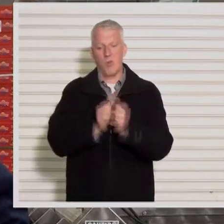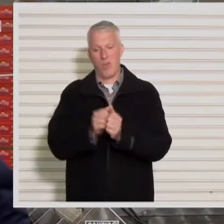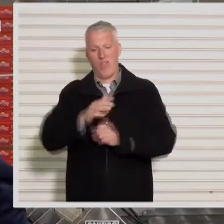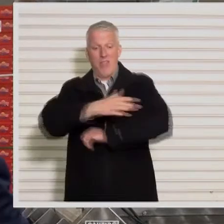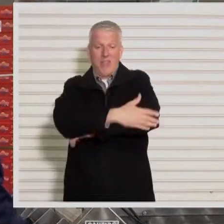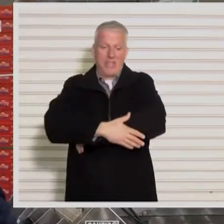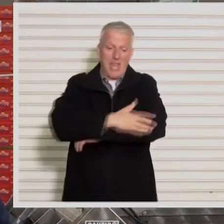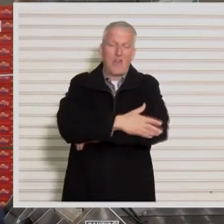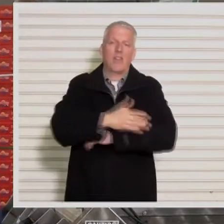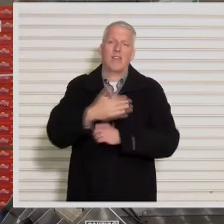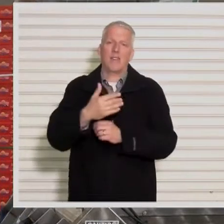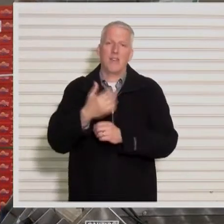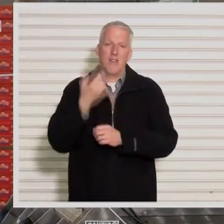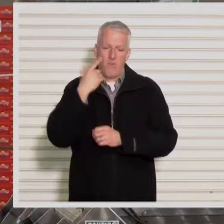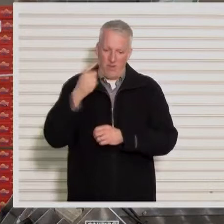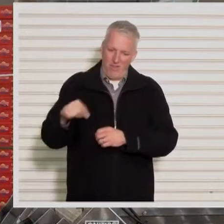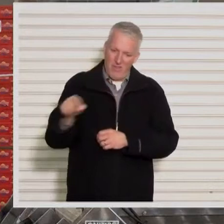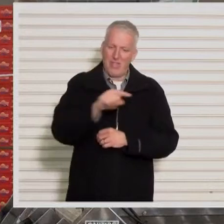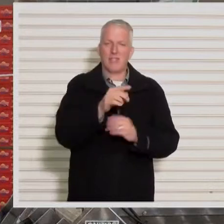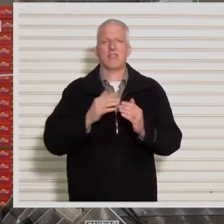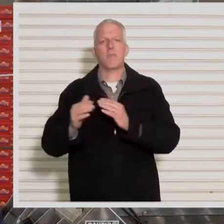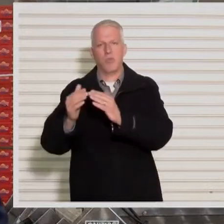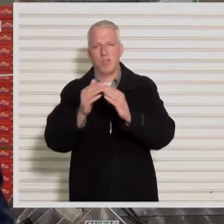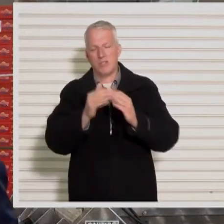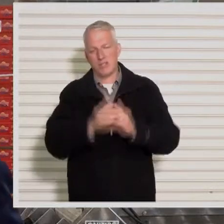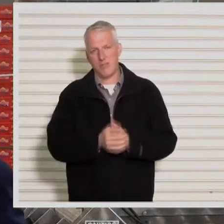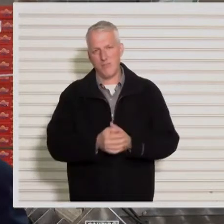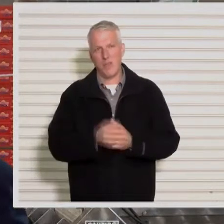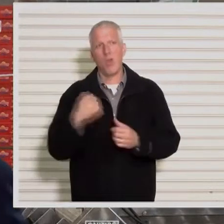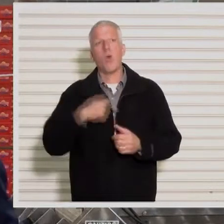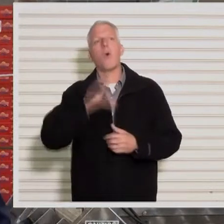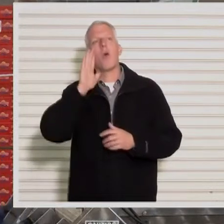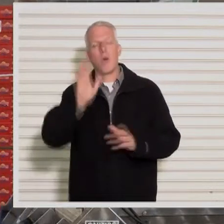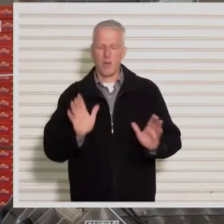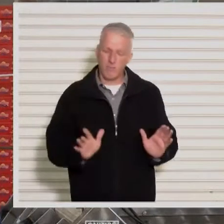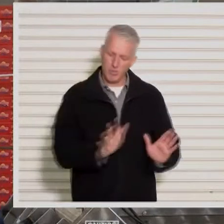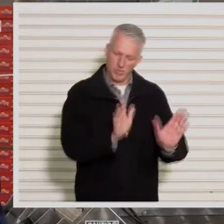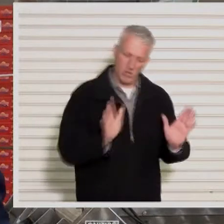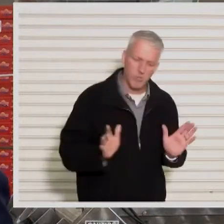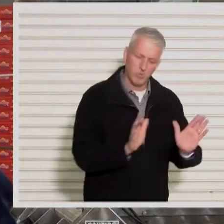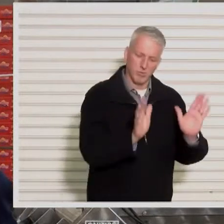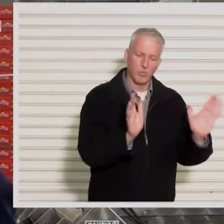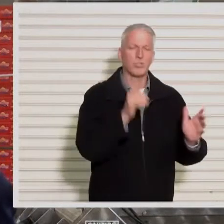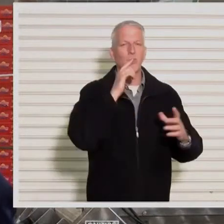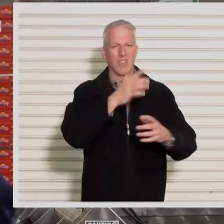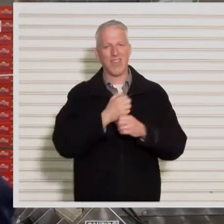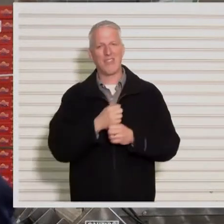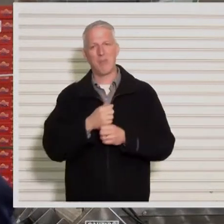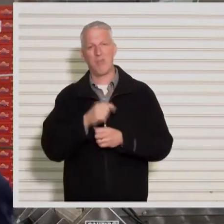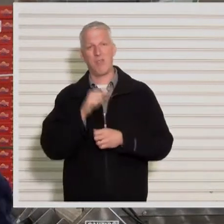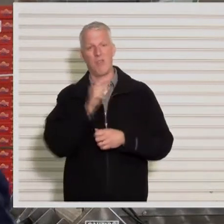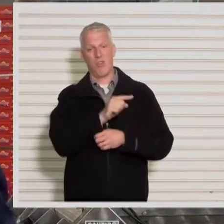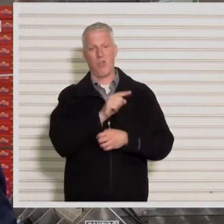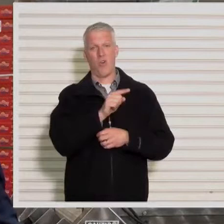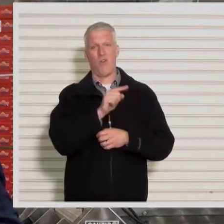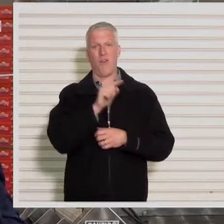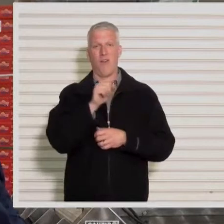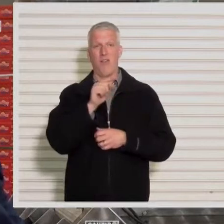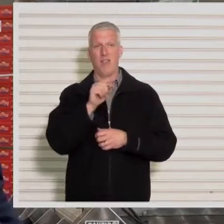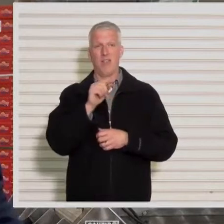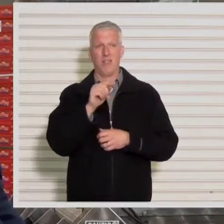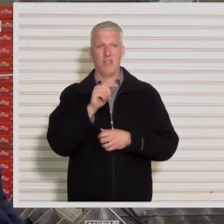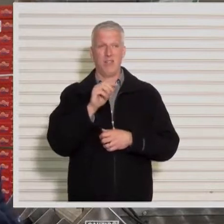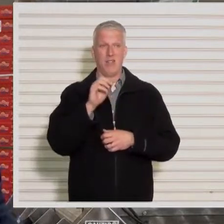county, into these communities, and we're going to push to get them. The retail pharmacy program is